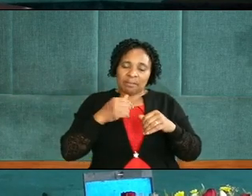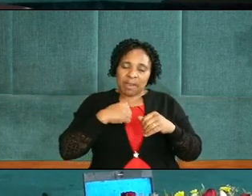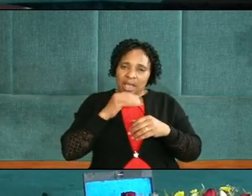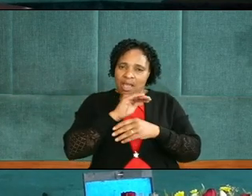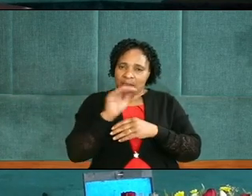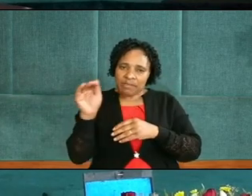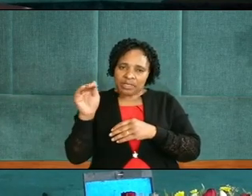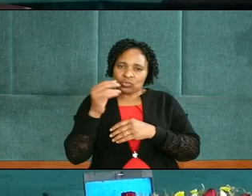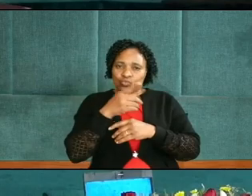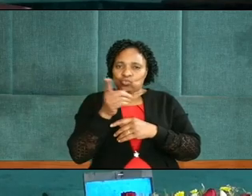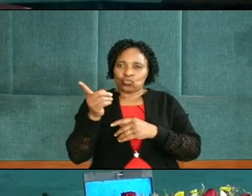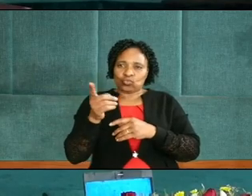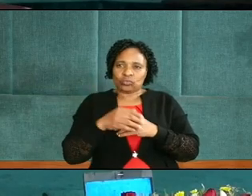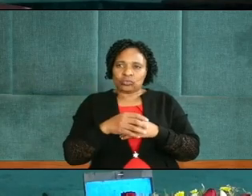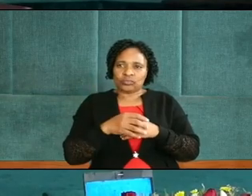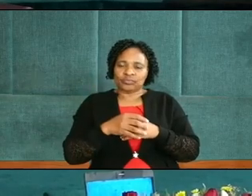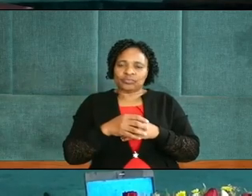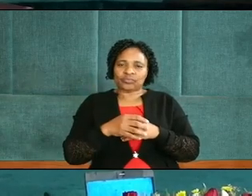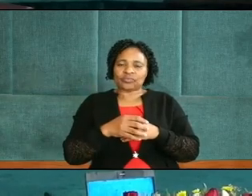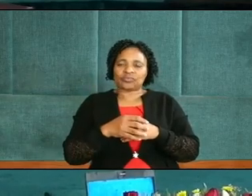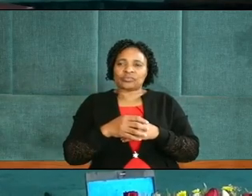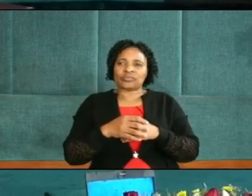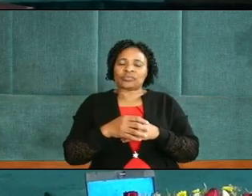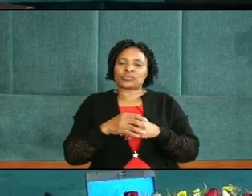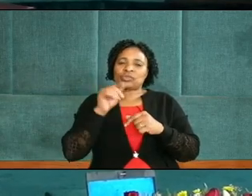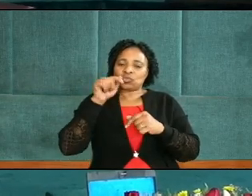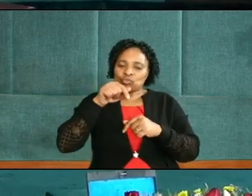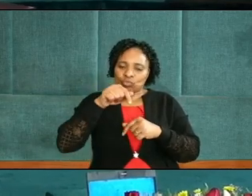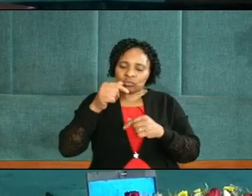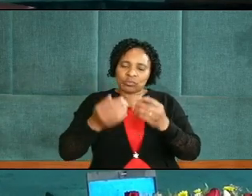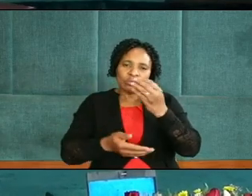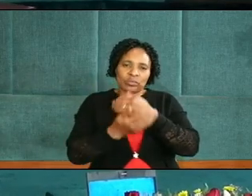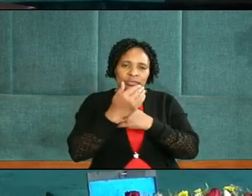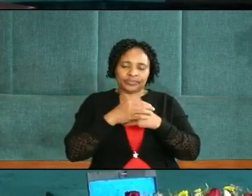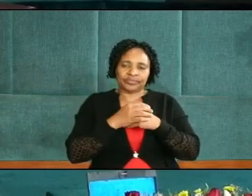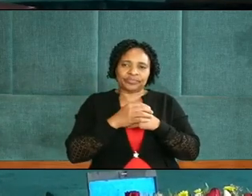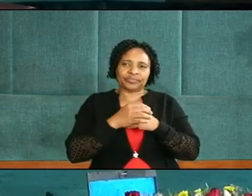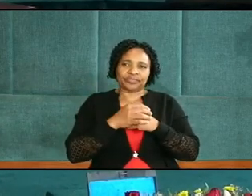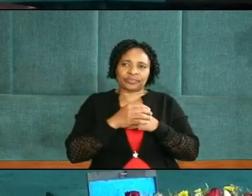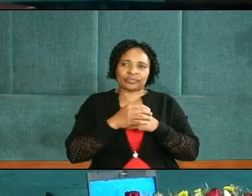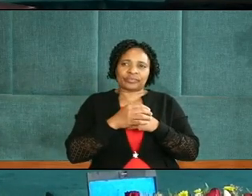appeal. If you're in the audience this morning,